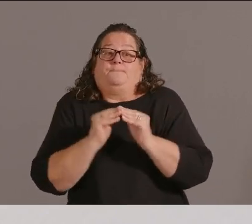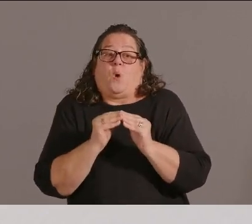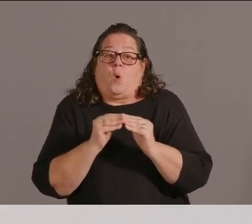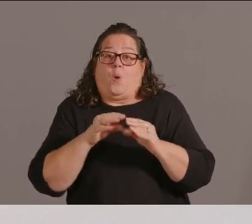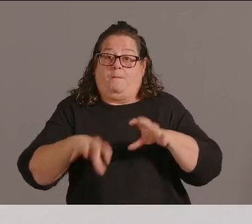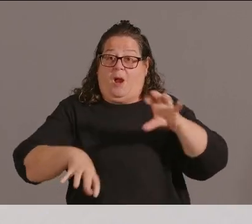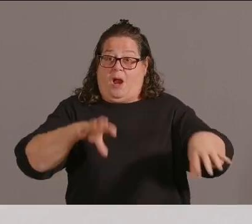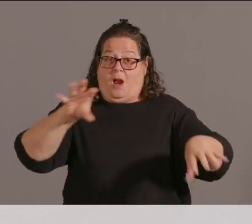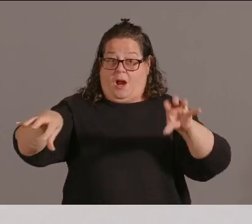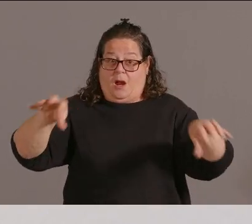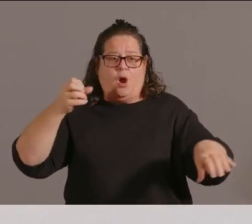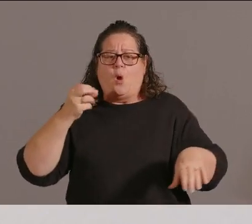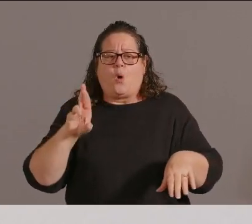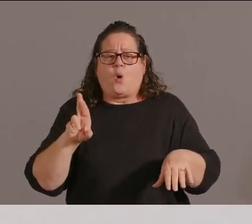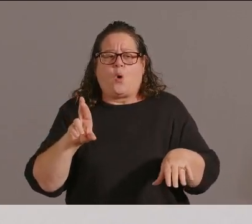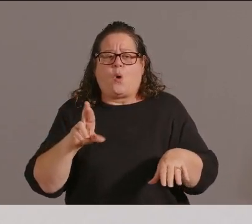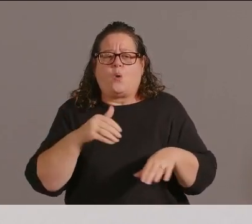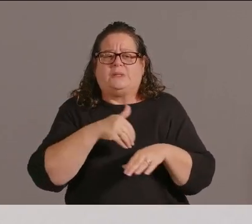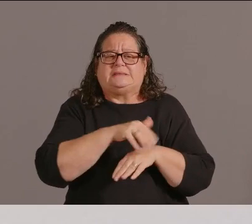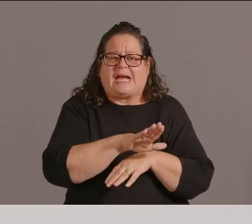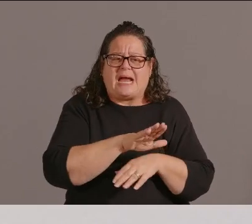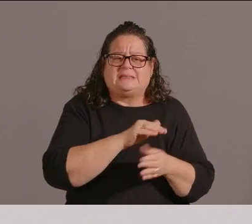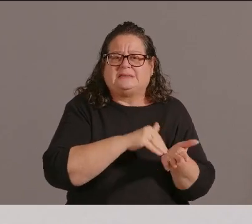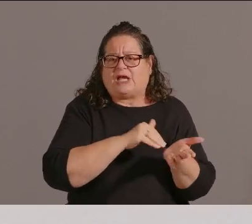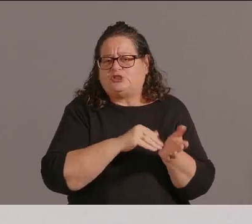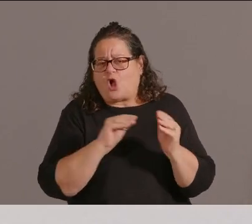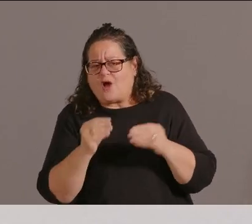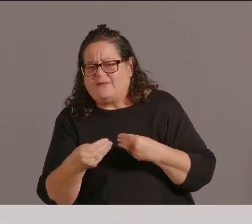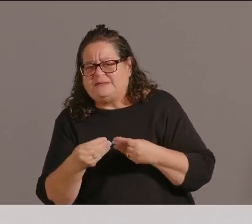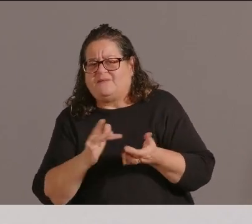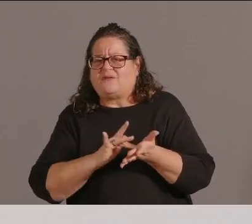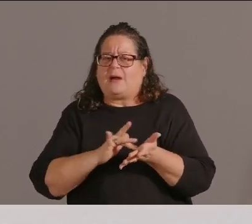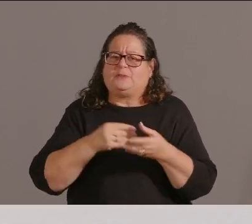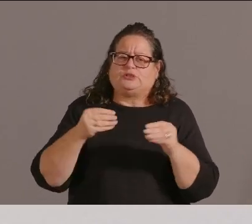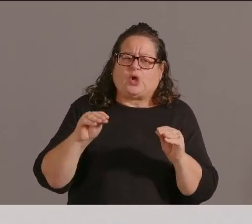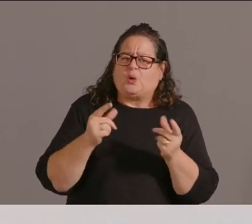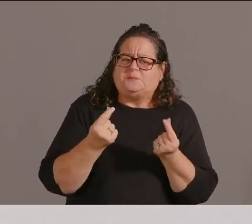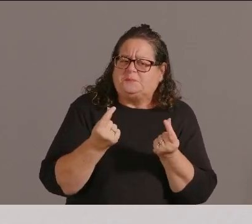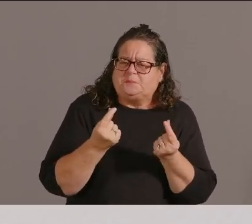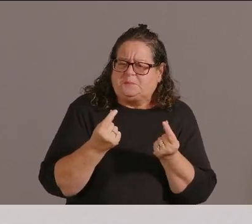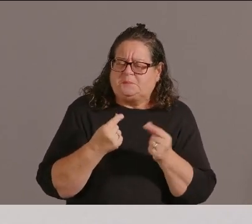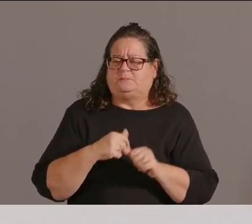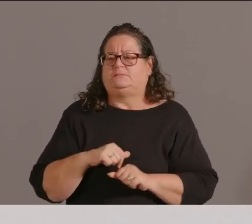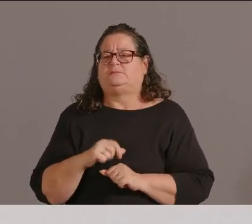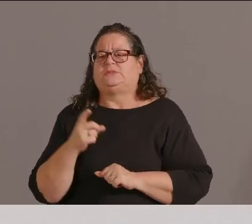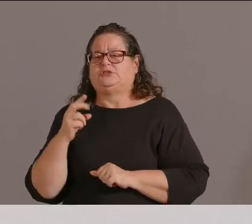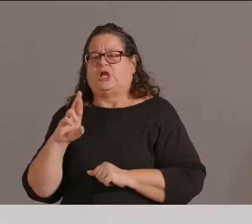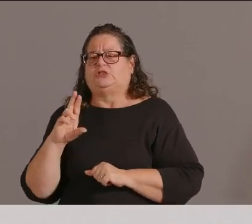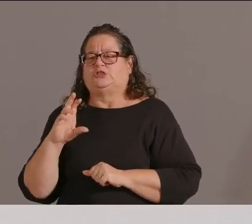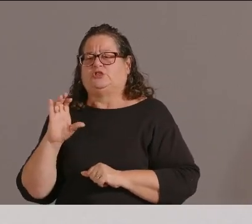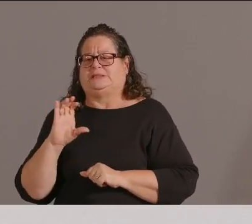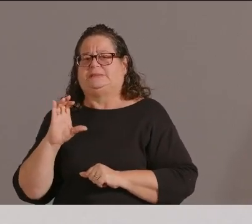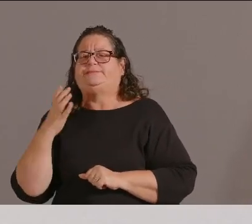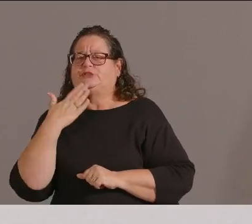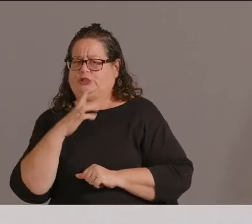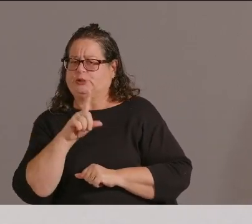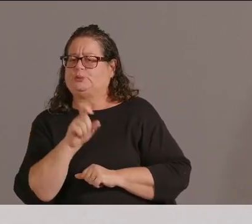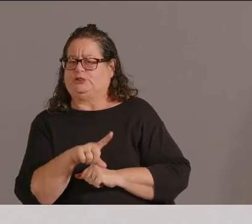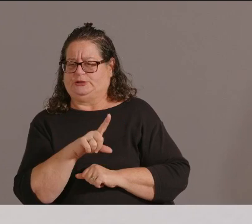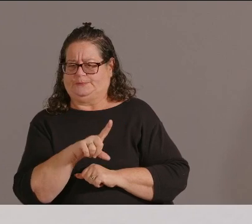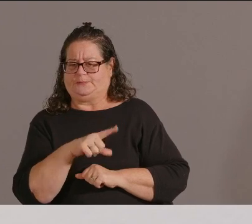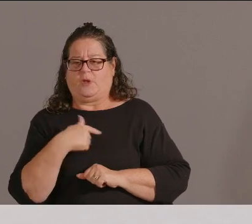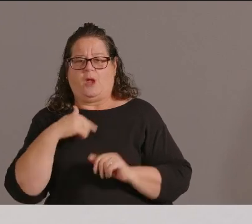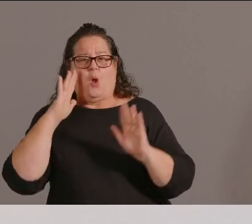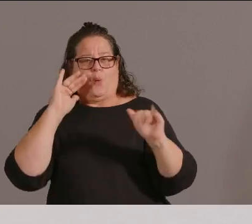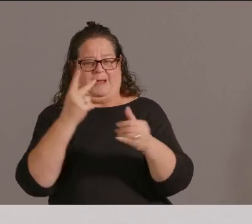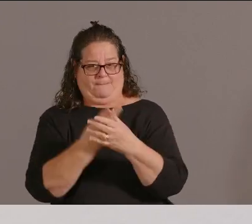doctors to get it out quicker? Yeah, so I think that's a great question, and it would likely be both. So what we're looking